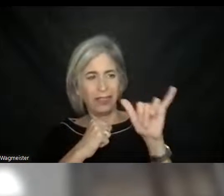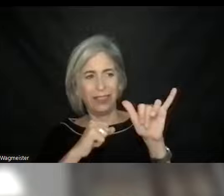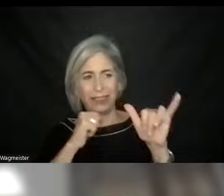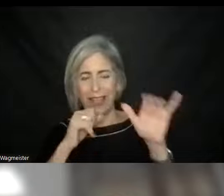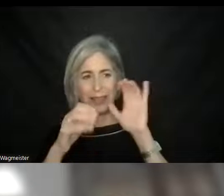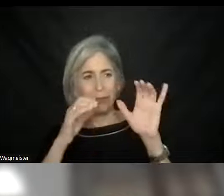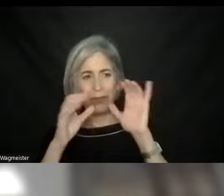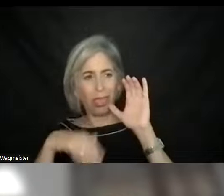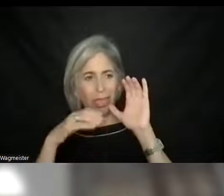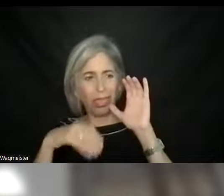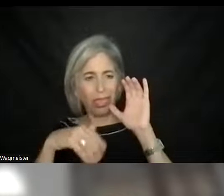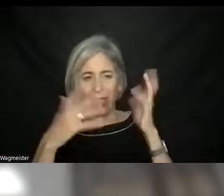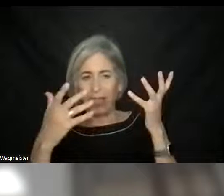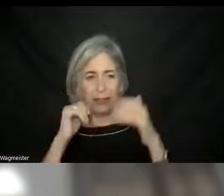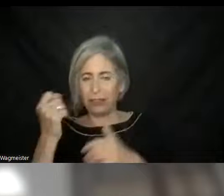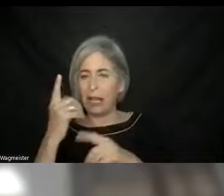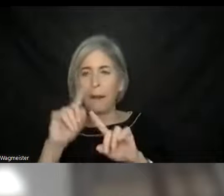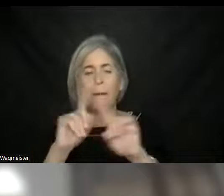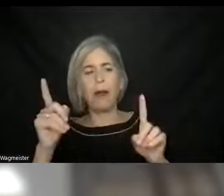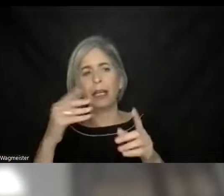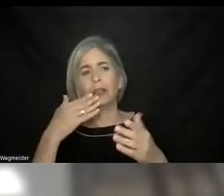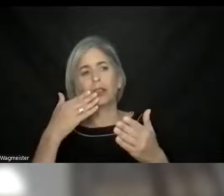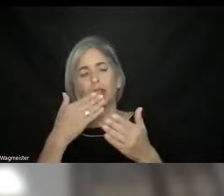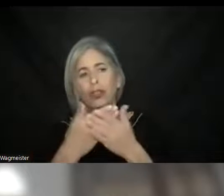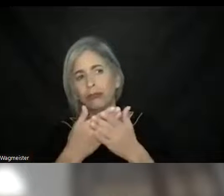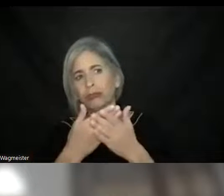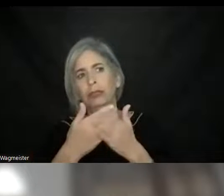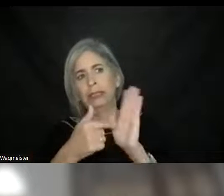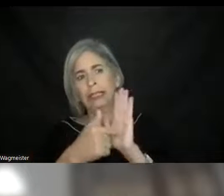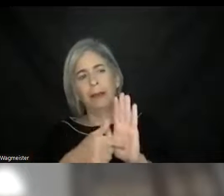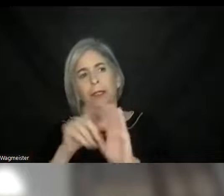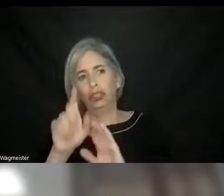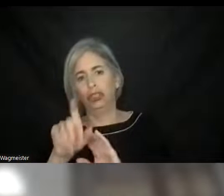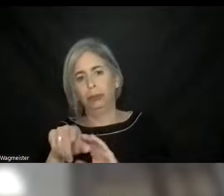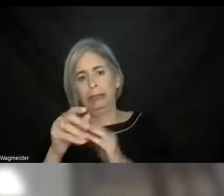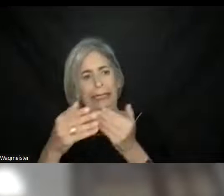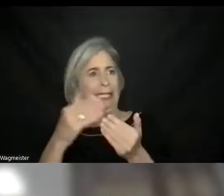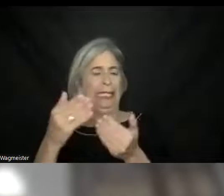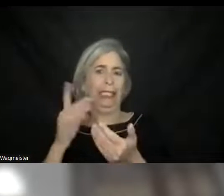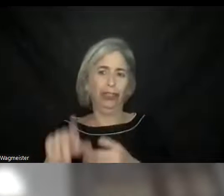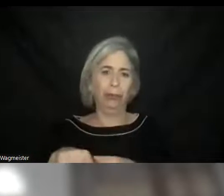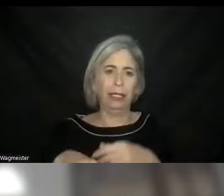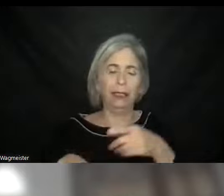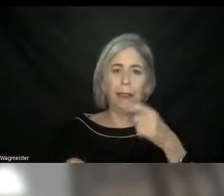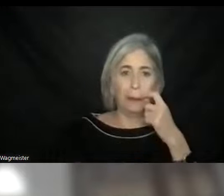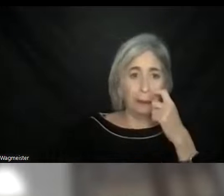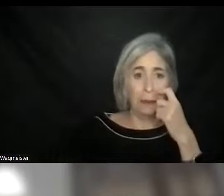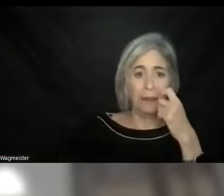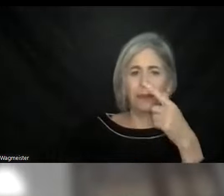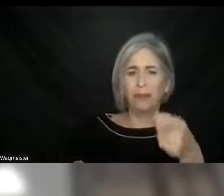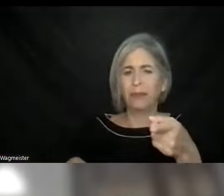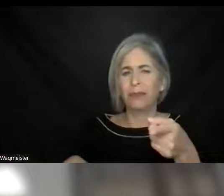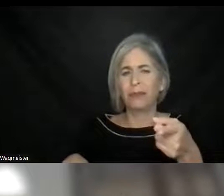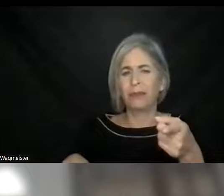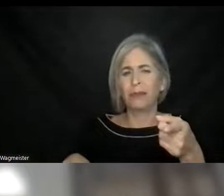communicating in a good way, but that I think is also such a pity, because it's should be so, some of these things should be kind of, go